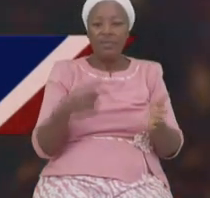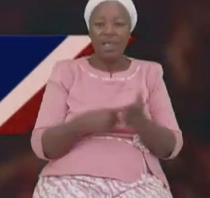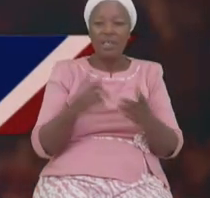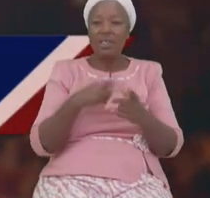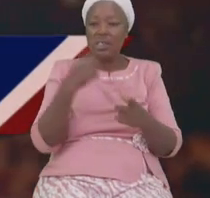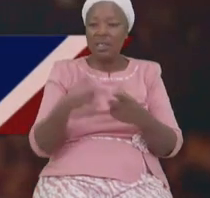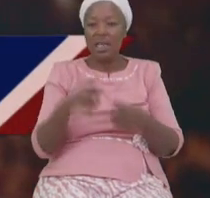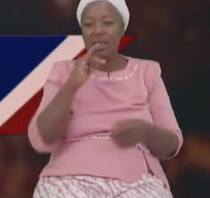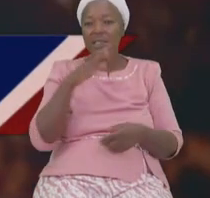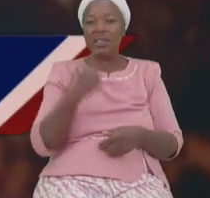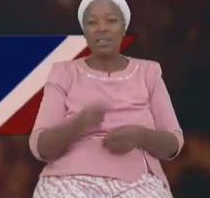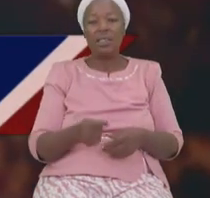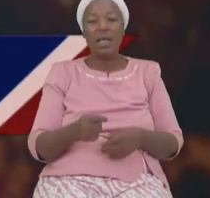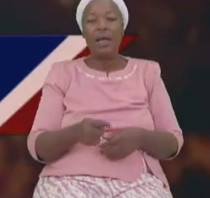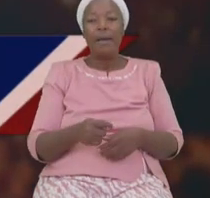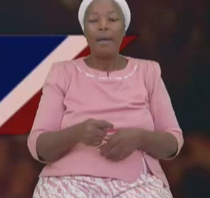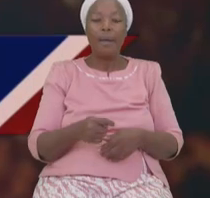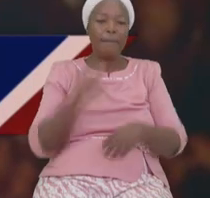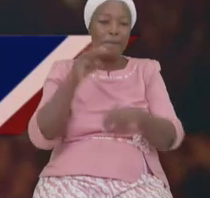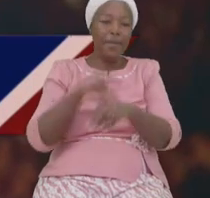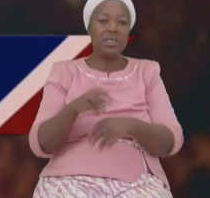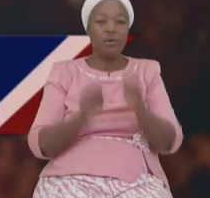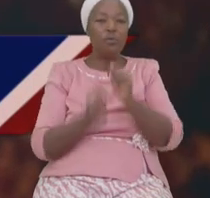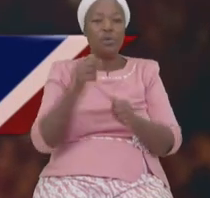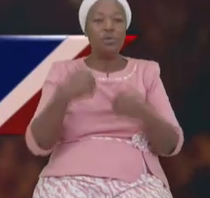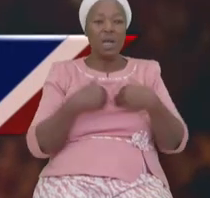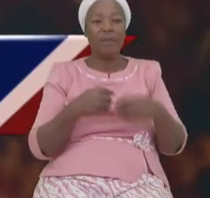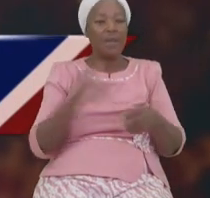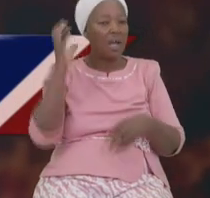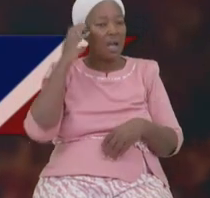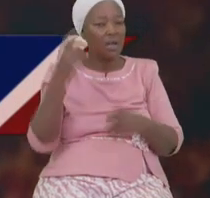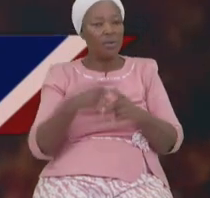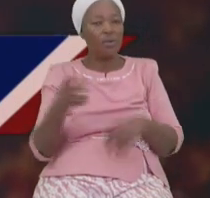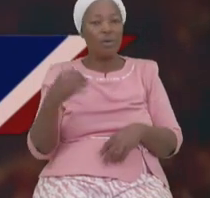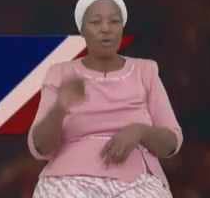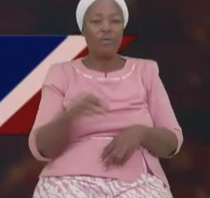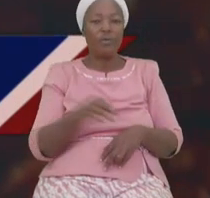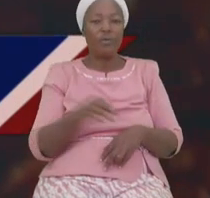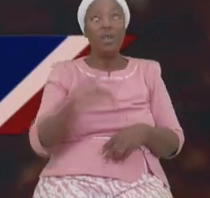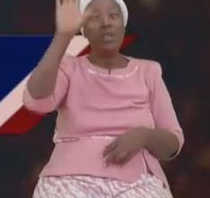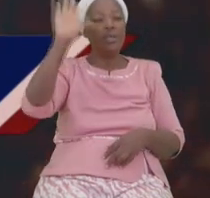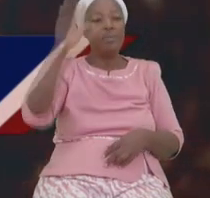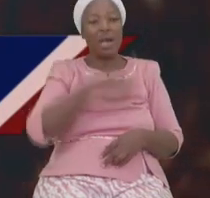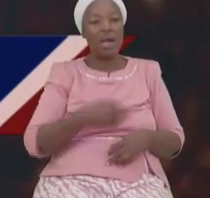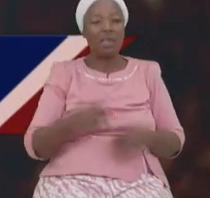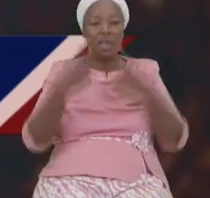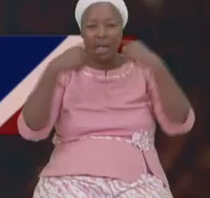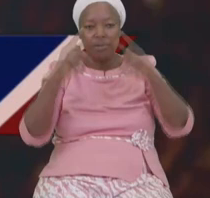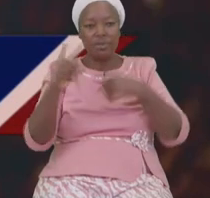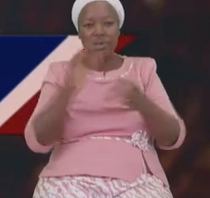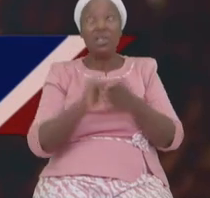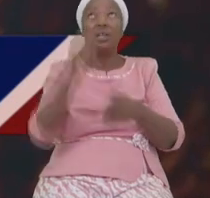the message which we have heard of him and declare unto you, that God